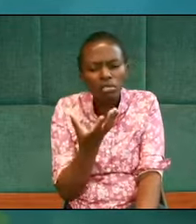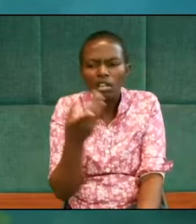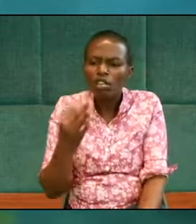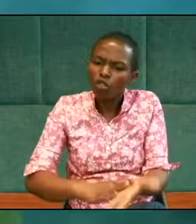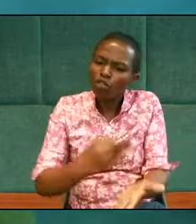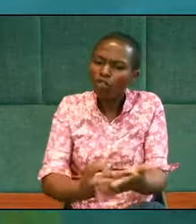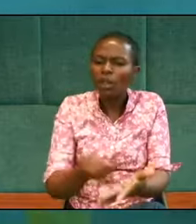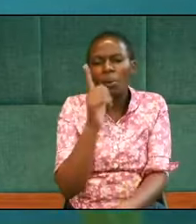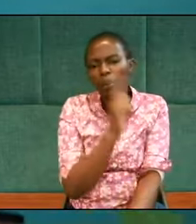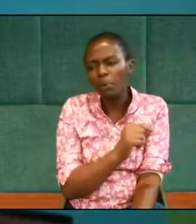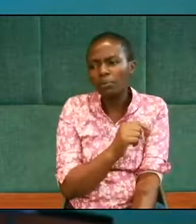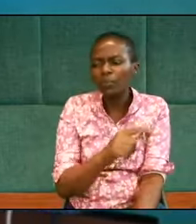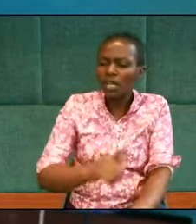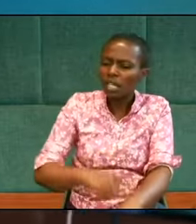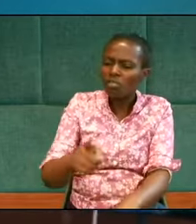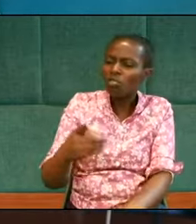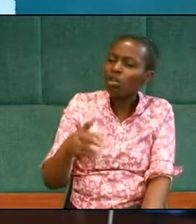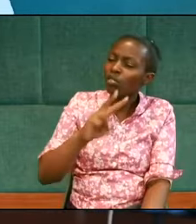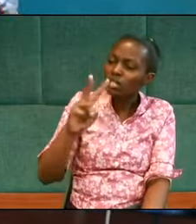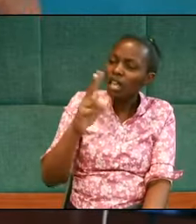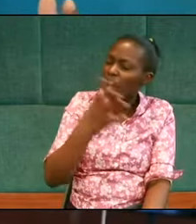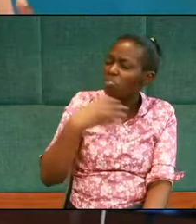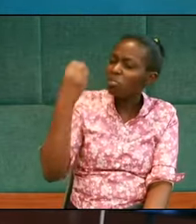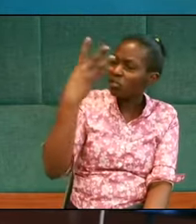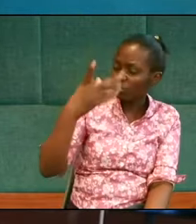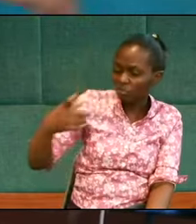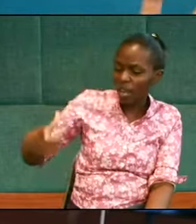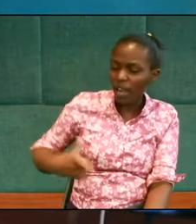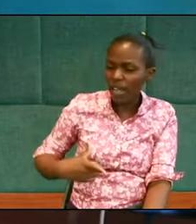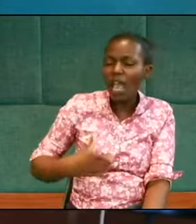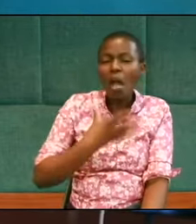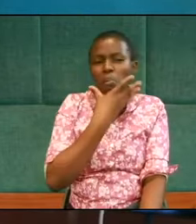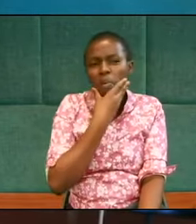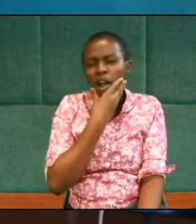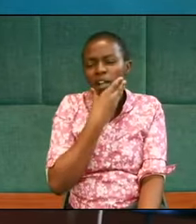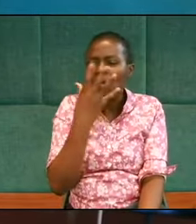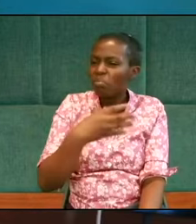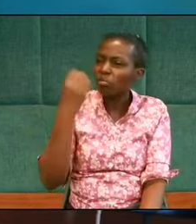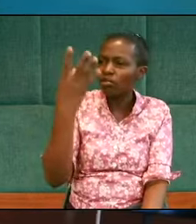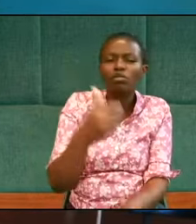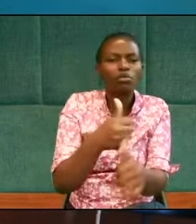a young, beautiful lady, a young man at your age, why are you not married?